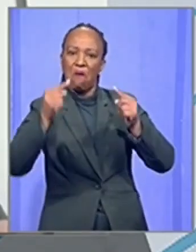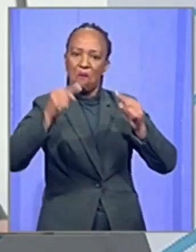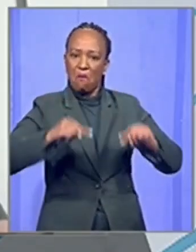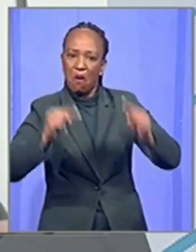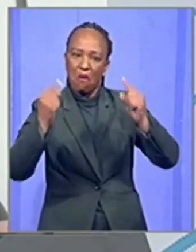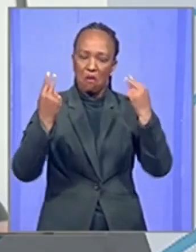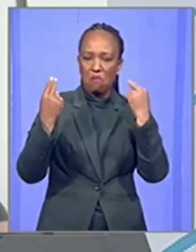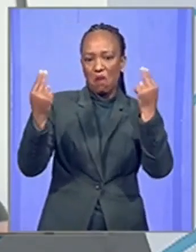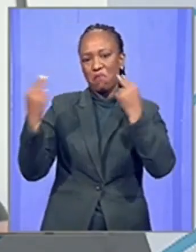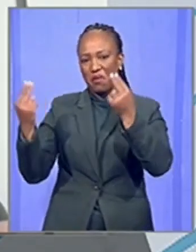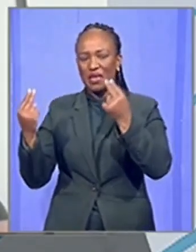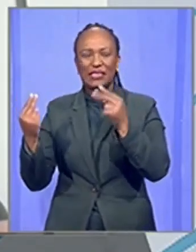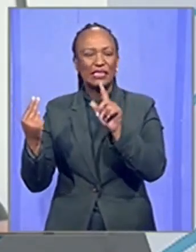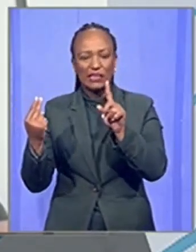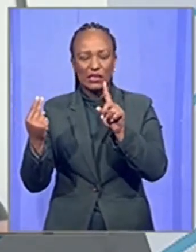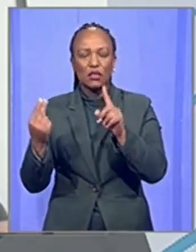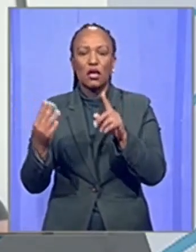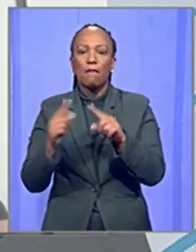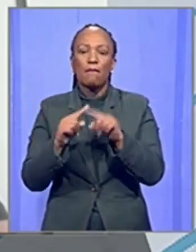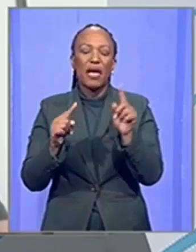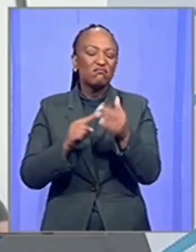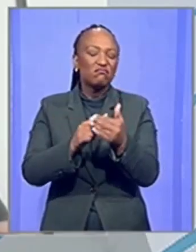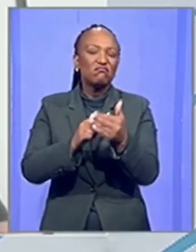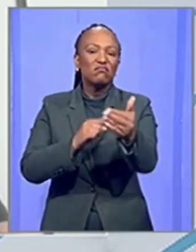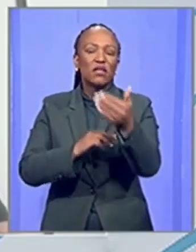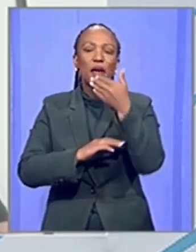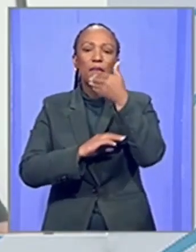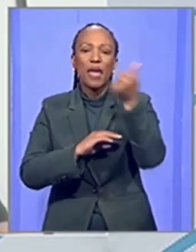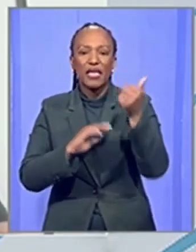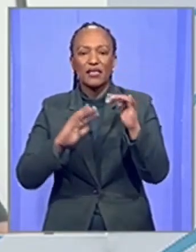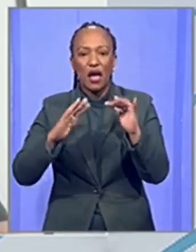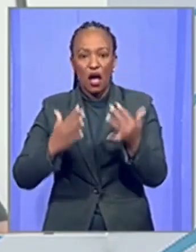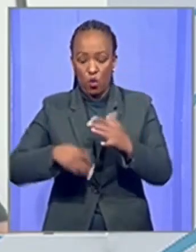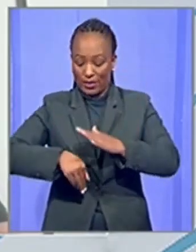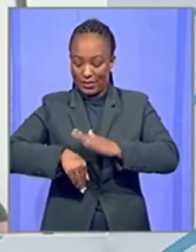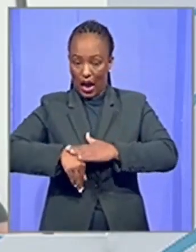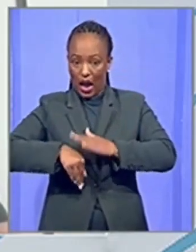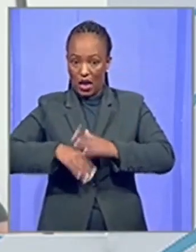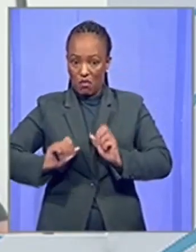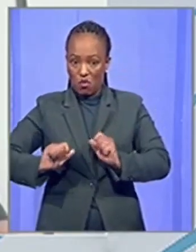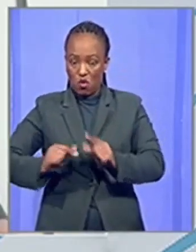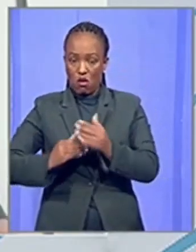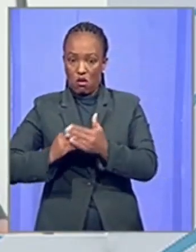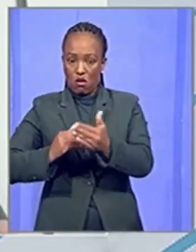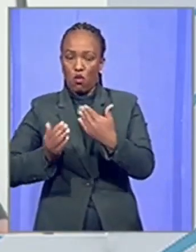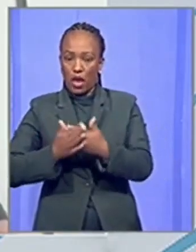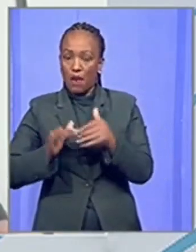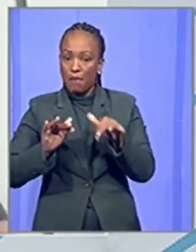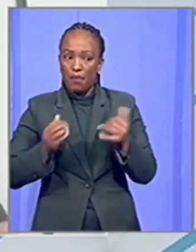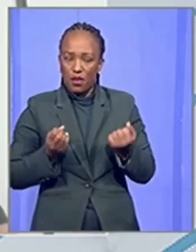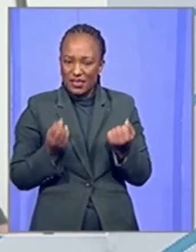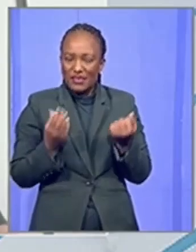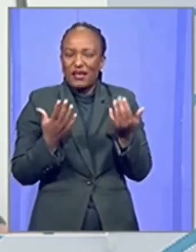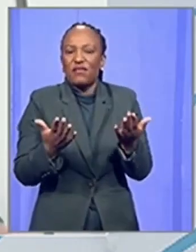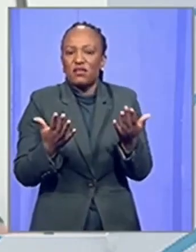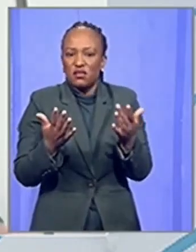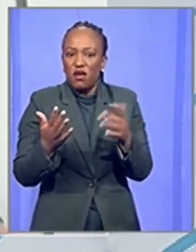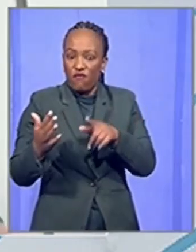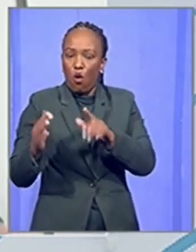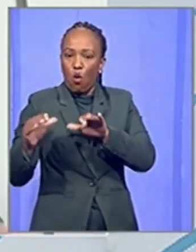consider an option that says, how can we best maximize this moment so that we contribute towards service delivery to the people of South Africa as the